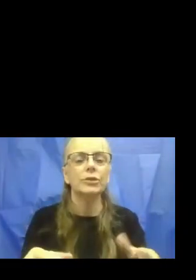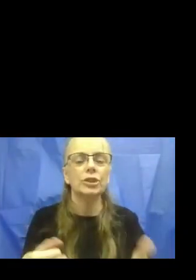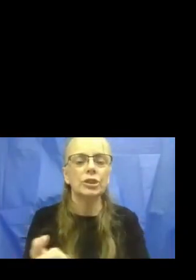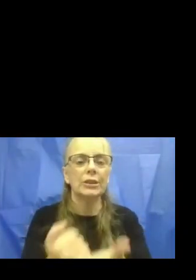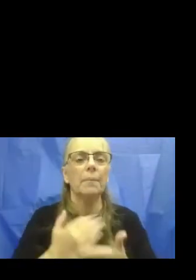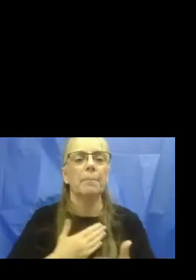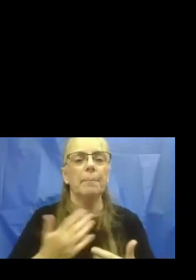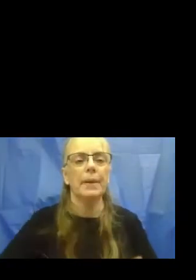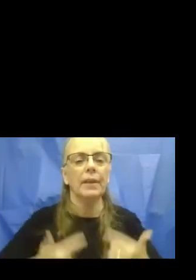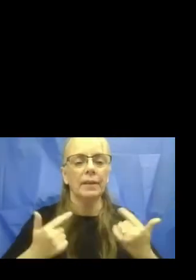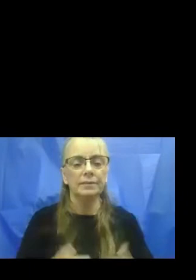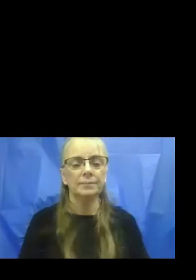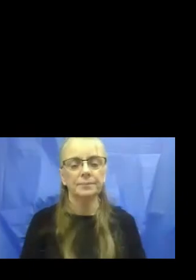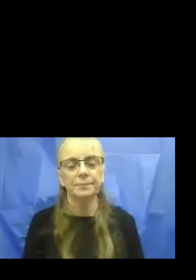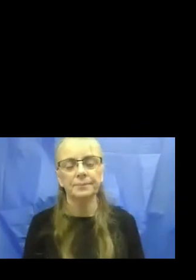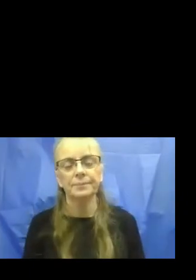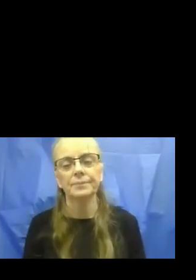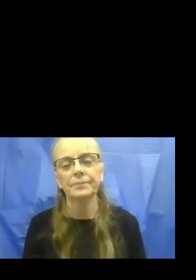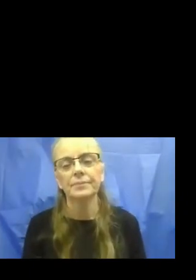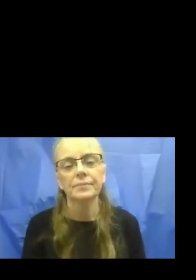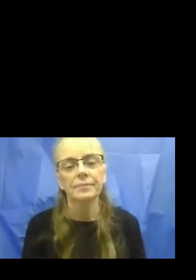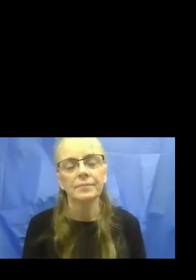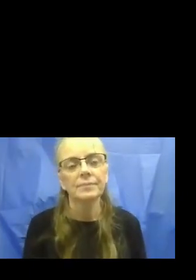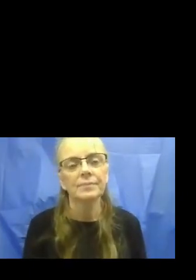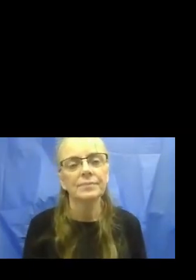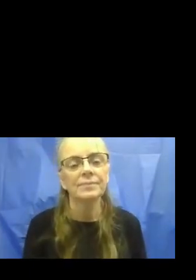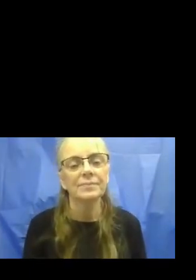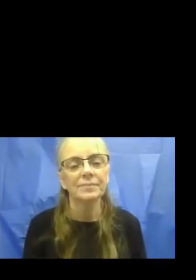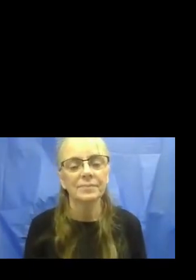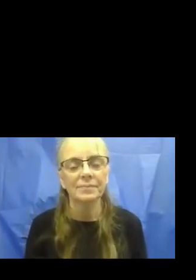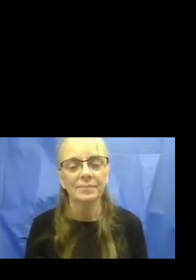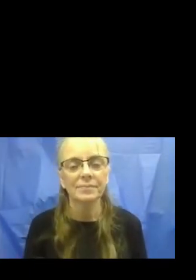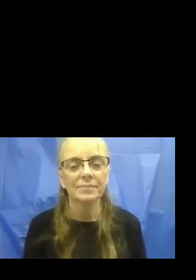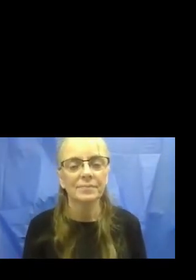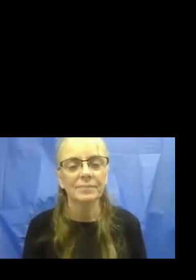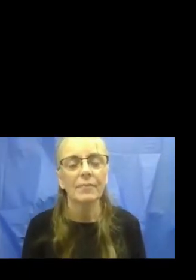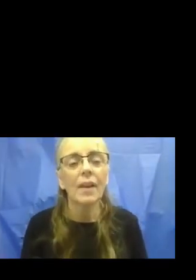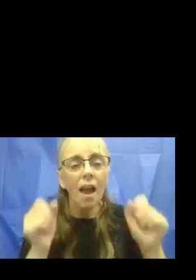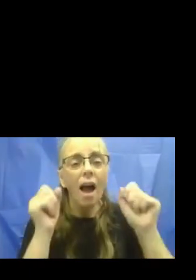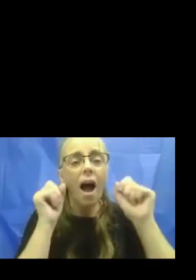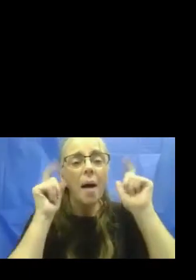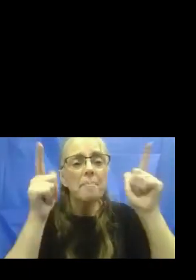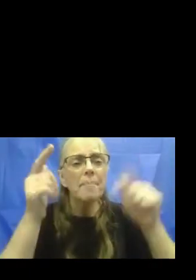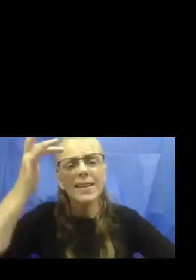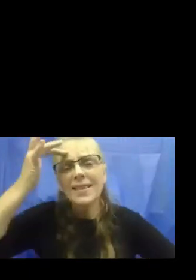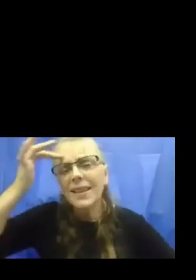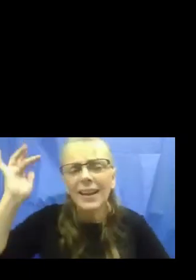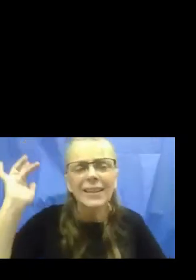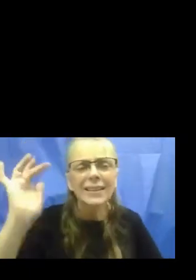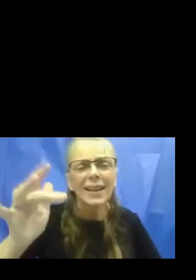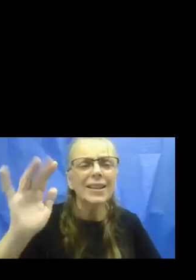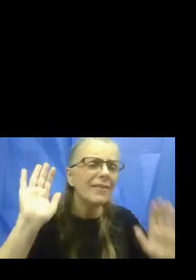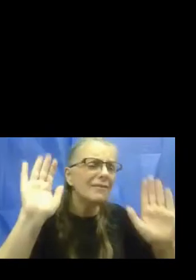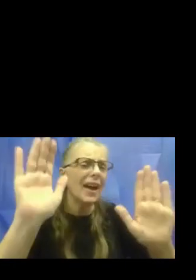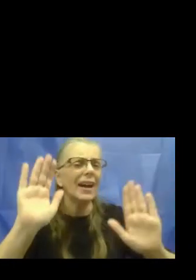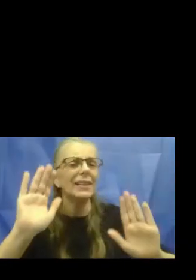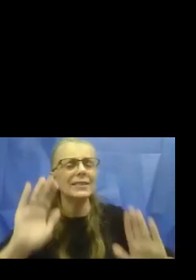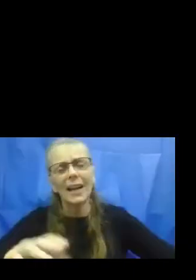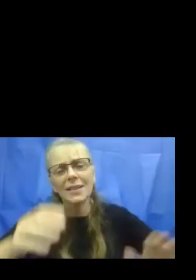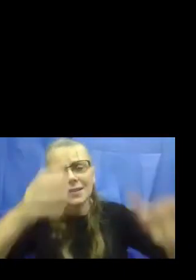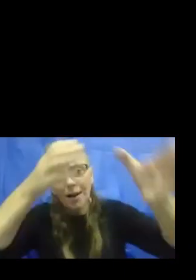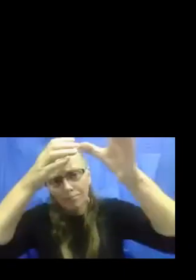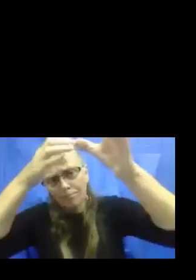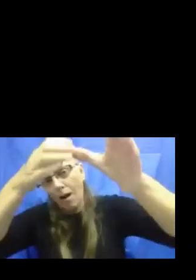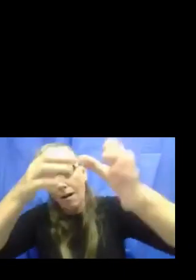Amazing, intelligent, fantastic, brilliant nurse. Say that you are an amazing human. You're an amazing nurse,